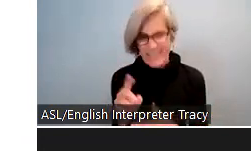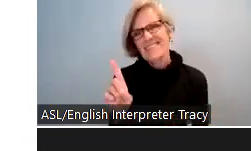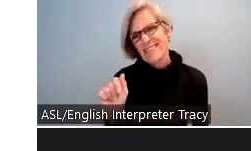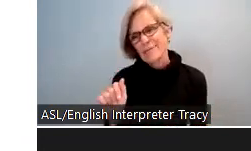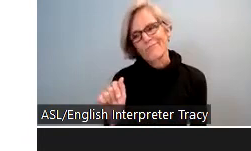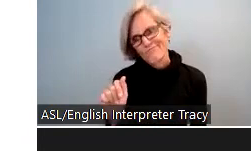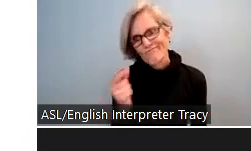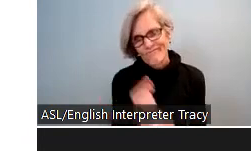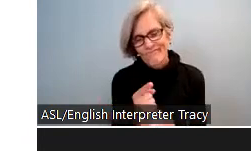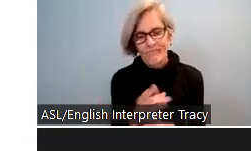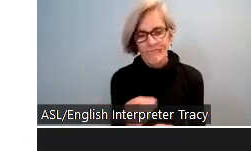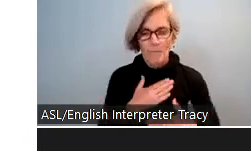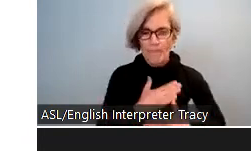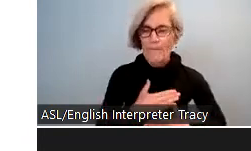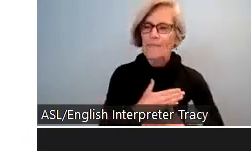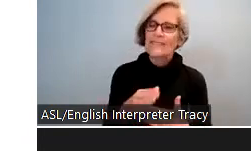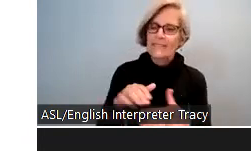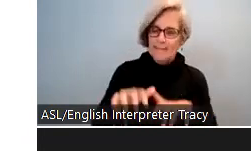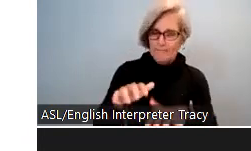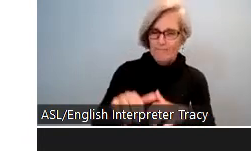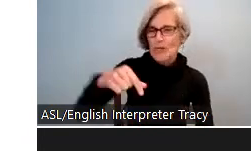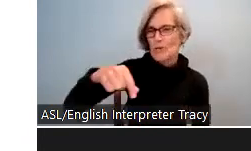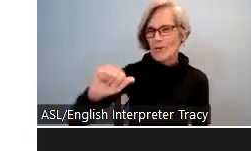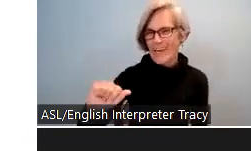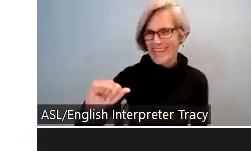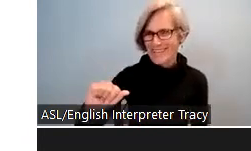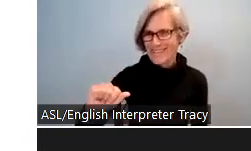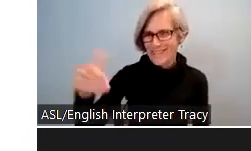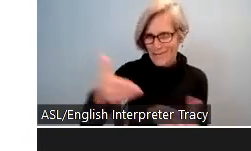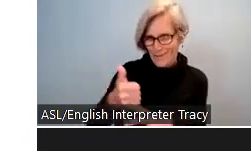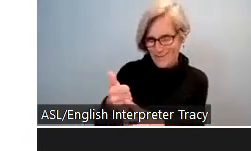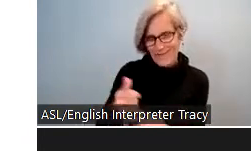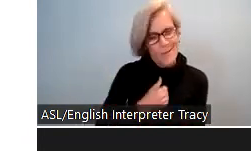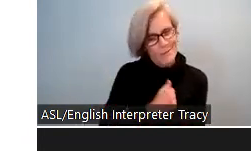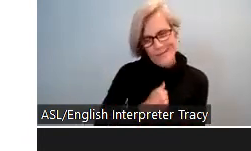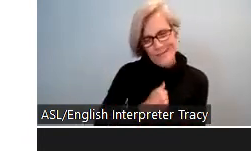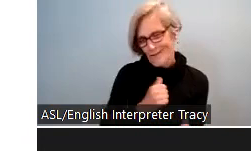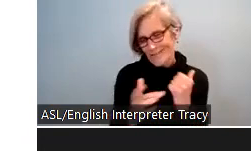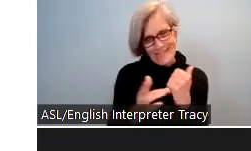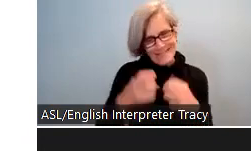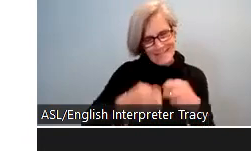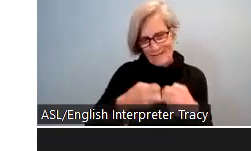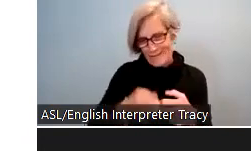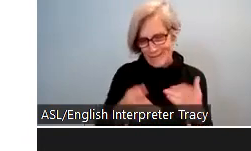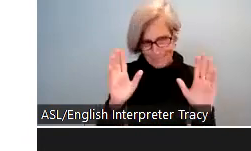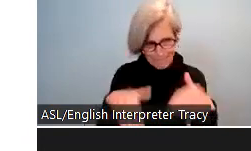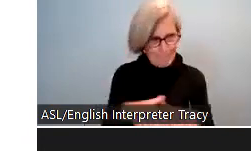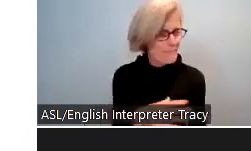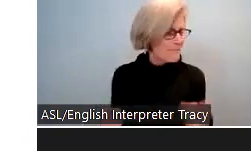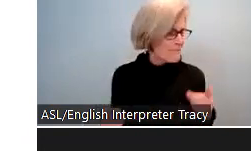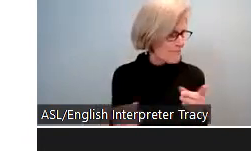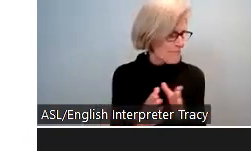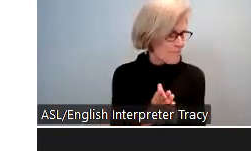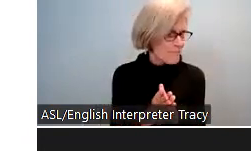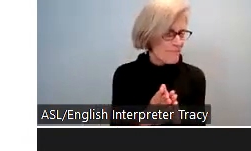you please use the Q&A to introduce yourself? I'm so sorry for the technical difficulties that we are having, but we would